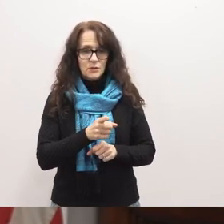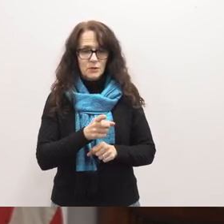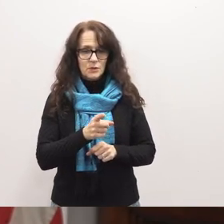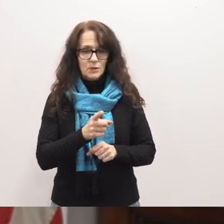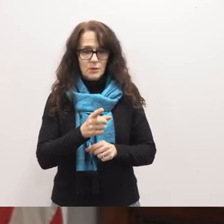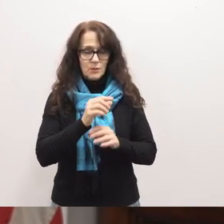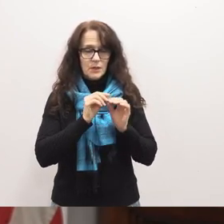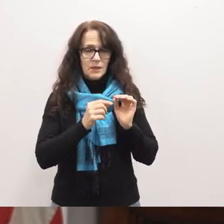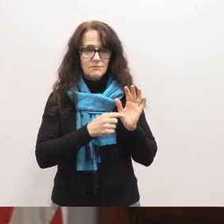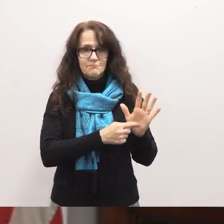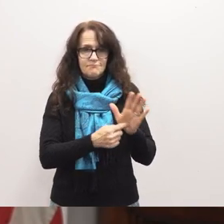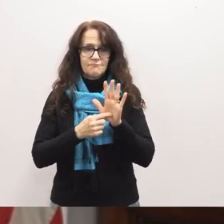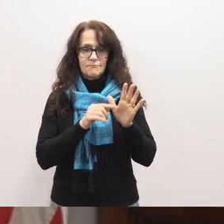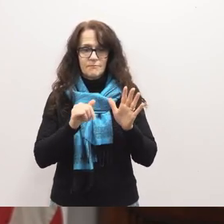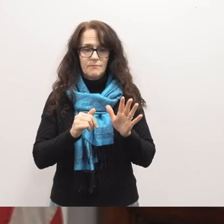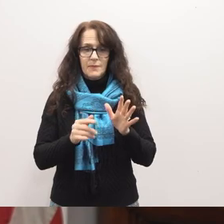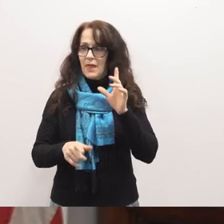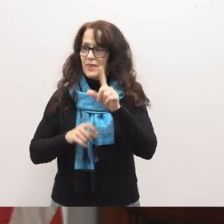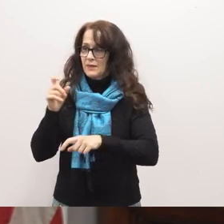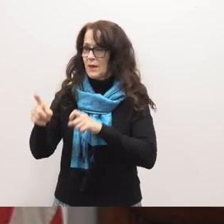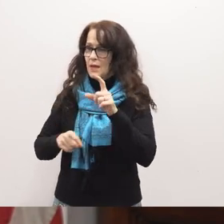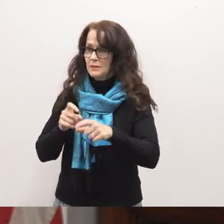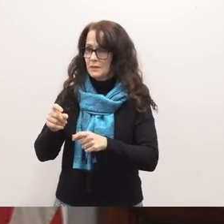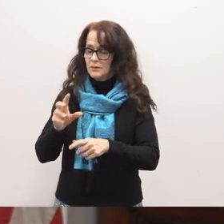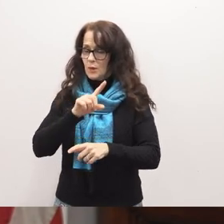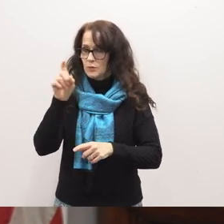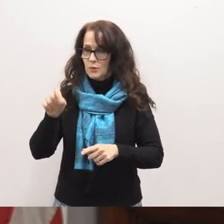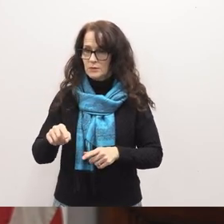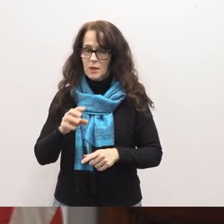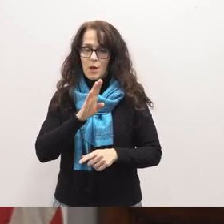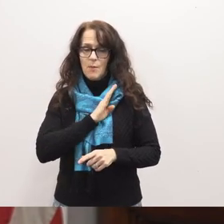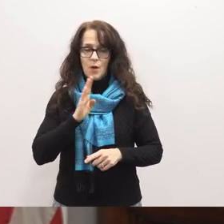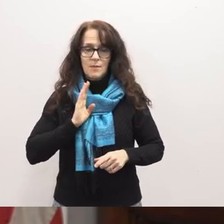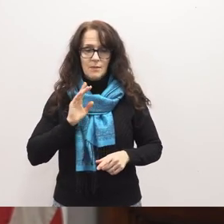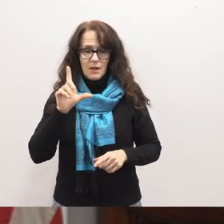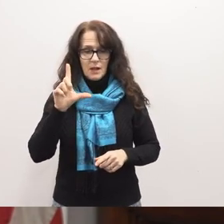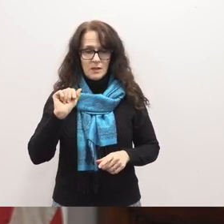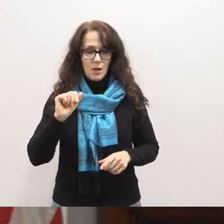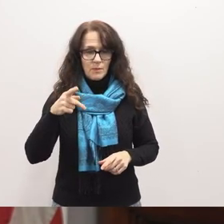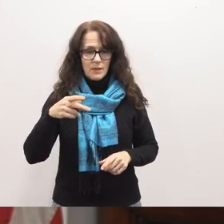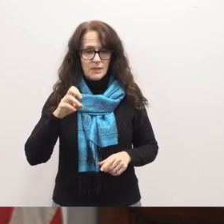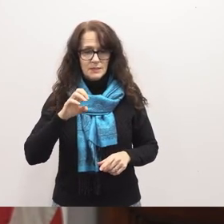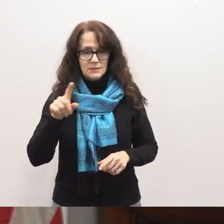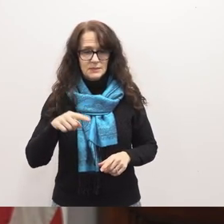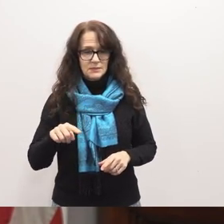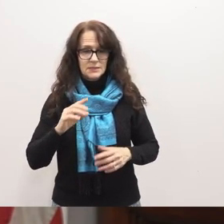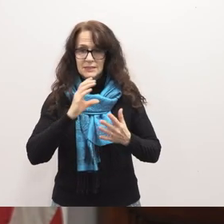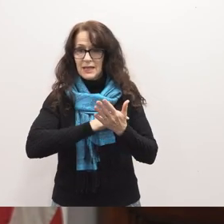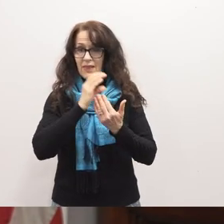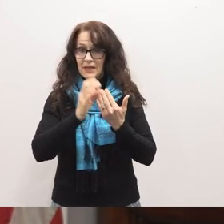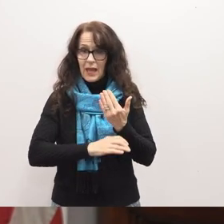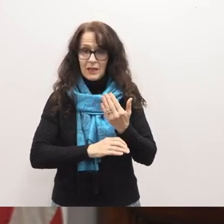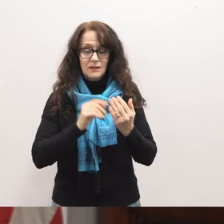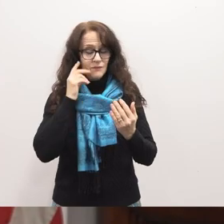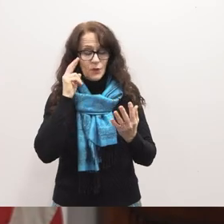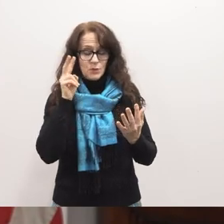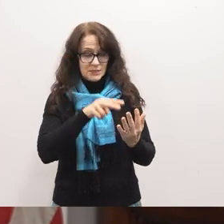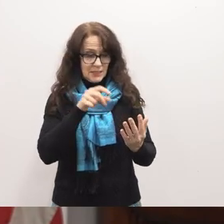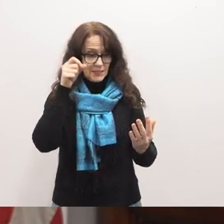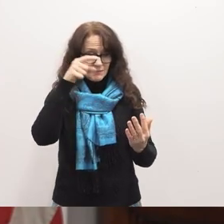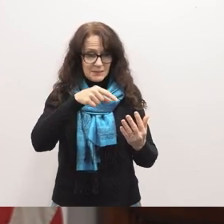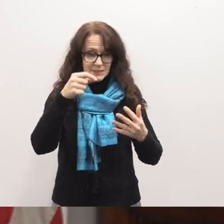Thank you for asking the questions, Board Member Lopez, because it is in the consent calendar. Unless you're looking at the specific